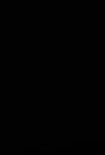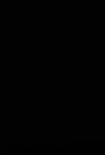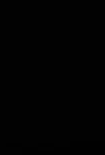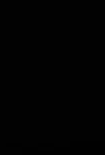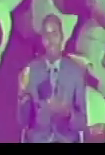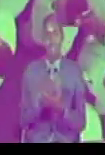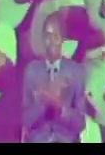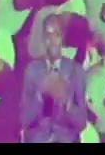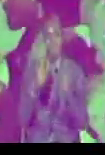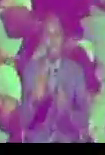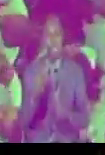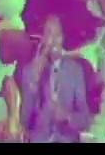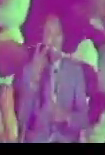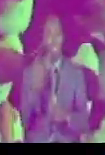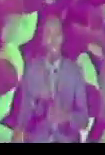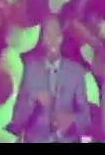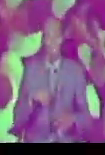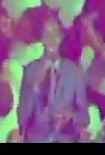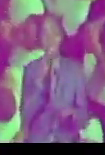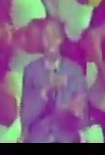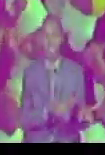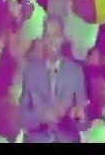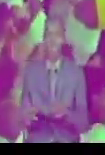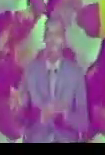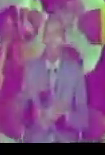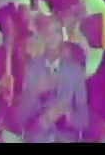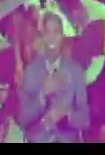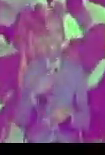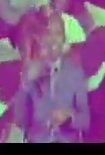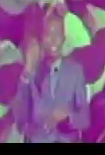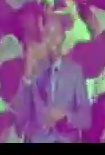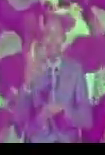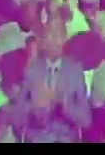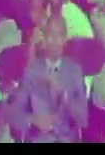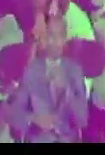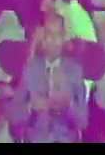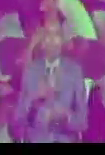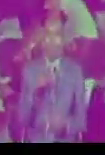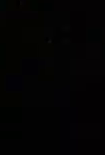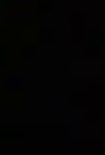And yes, the global world is also there.